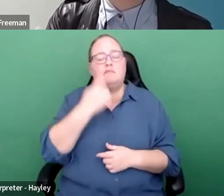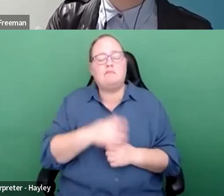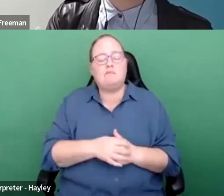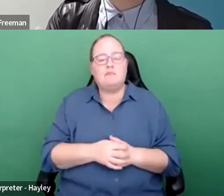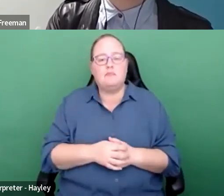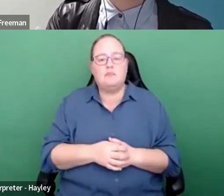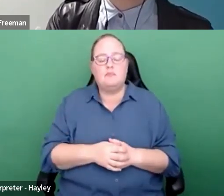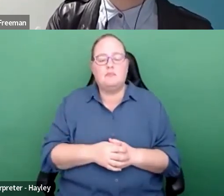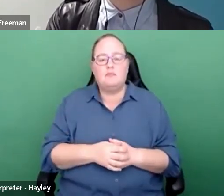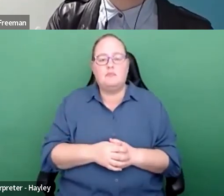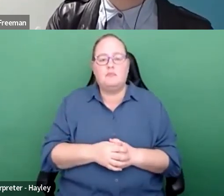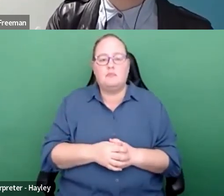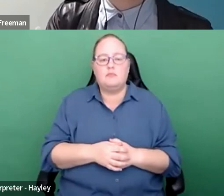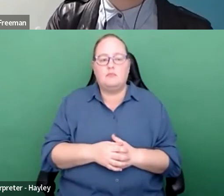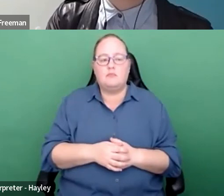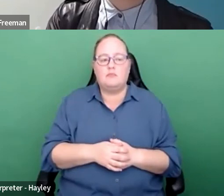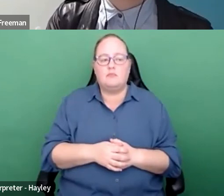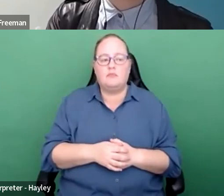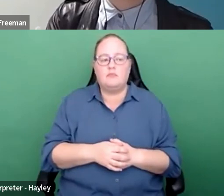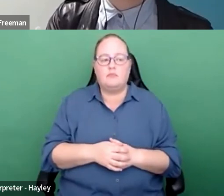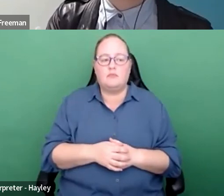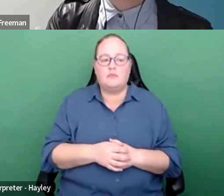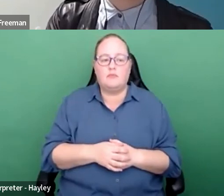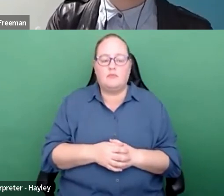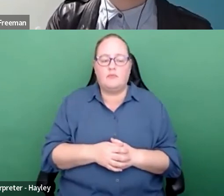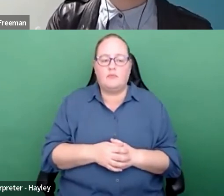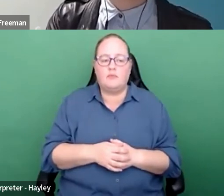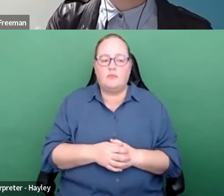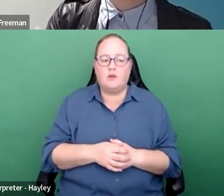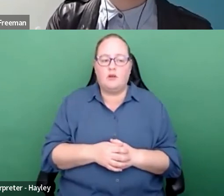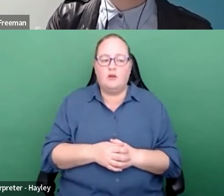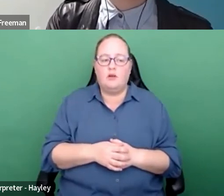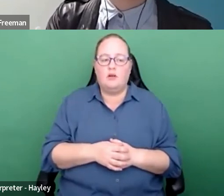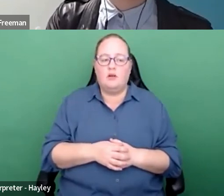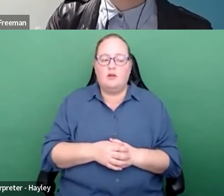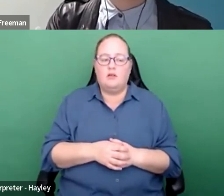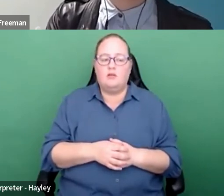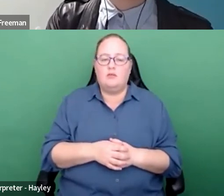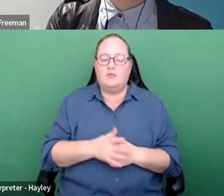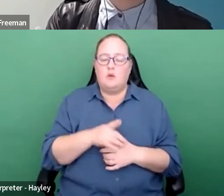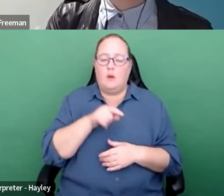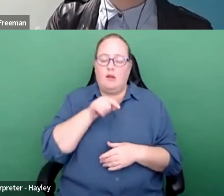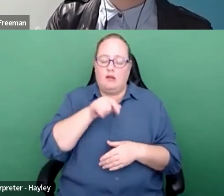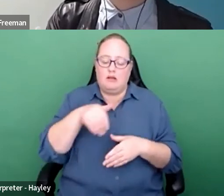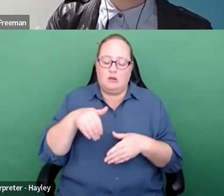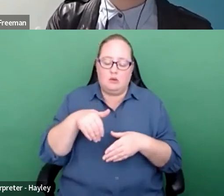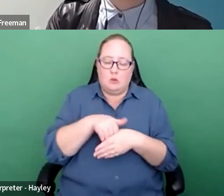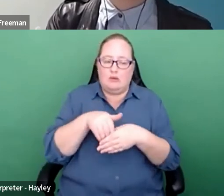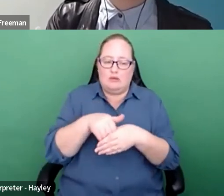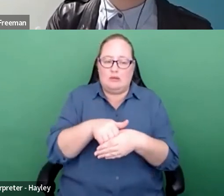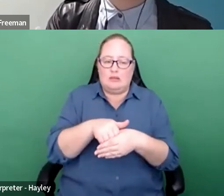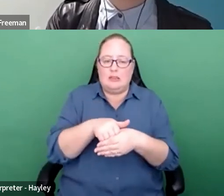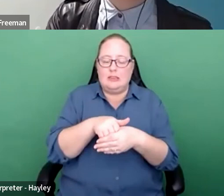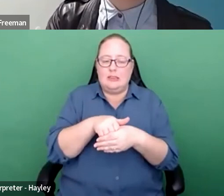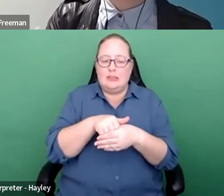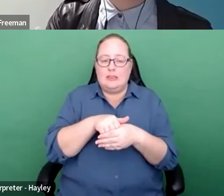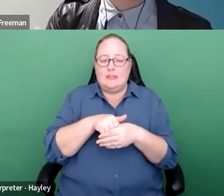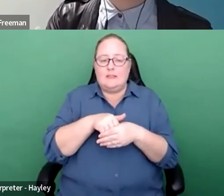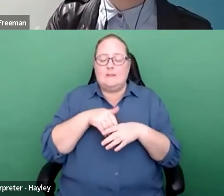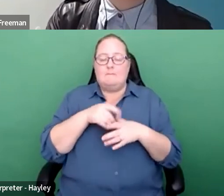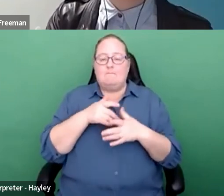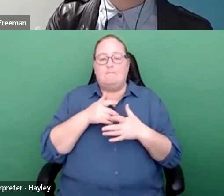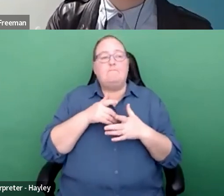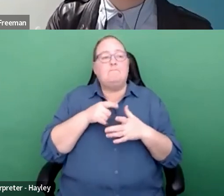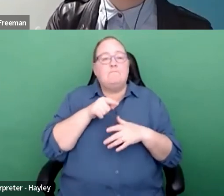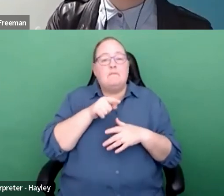this carceral arm or carceral face of the state is a lot more present, right, and there is much less in terms of